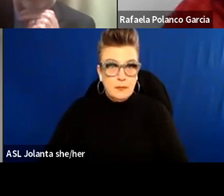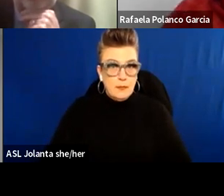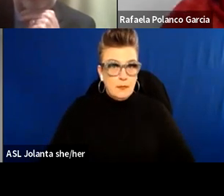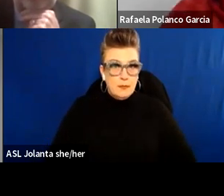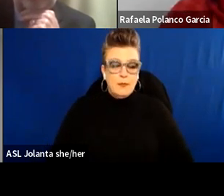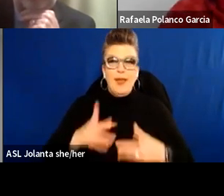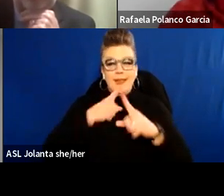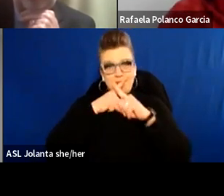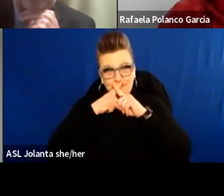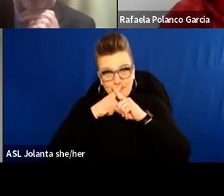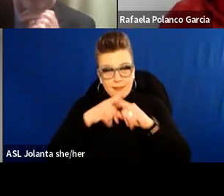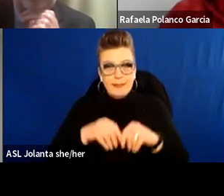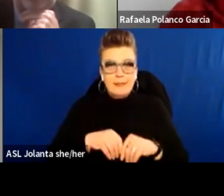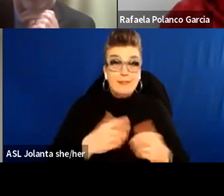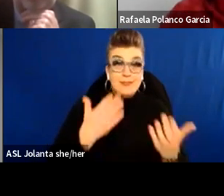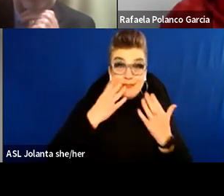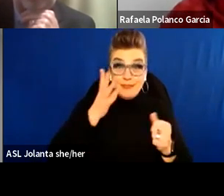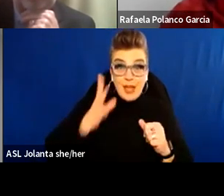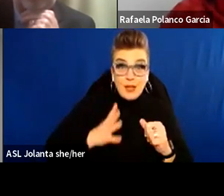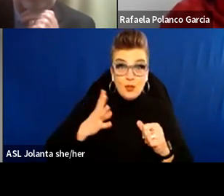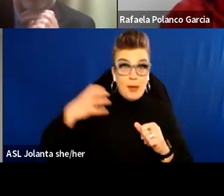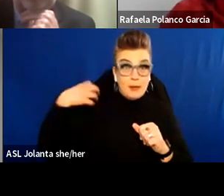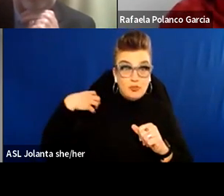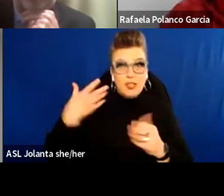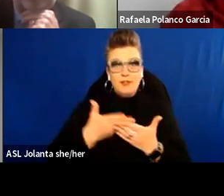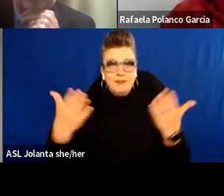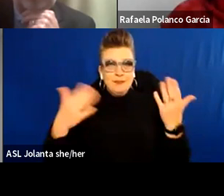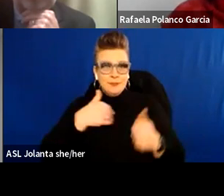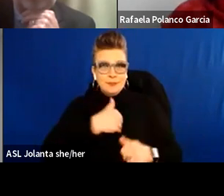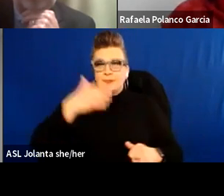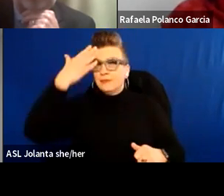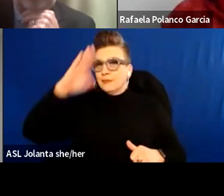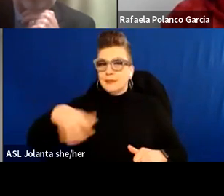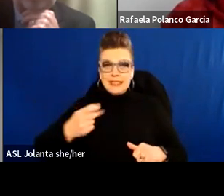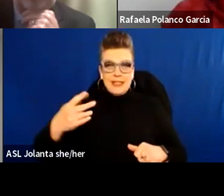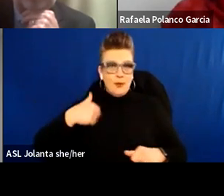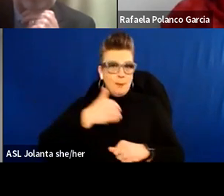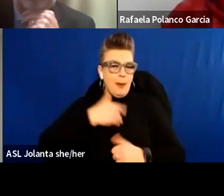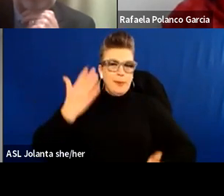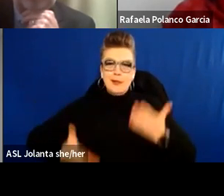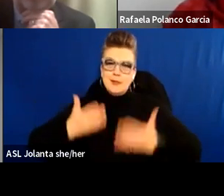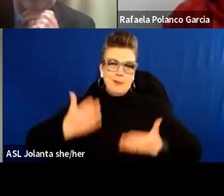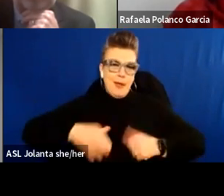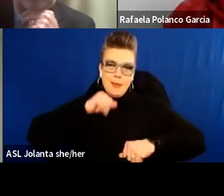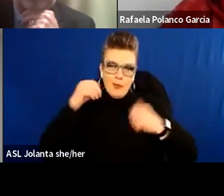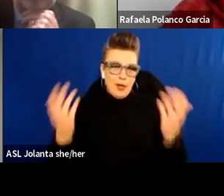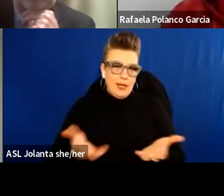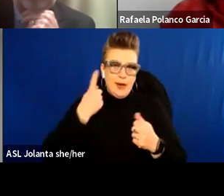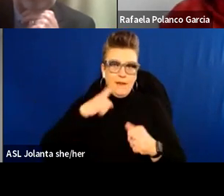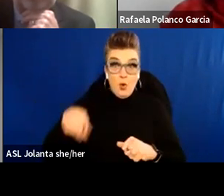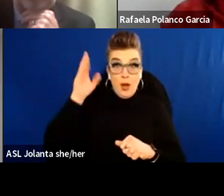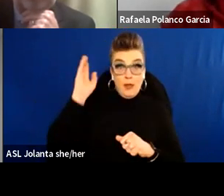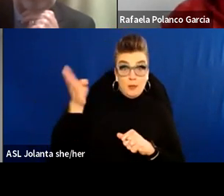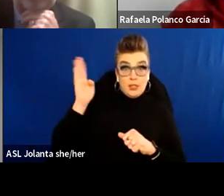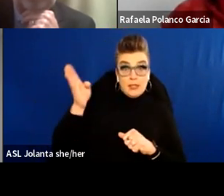on mute thank you madam chair and members i know that several members may have not been here for uh the presentation